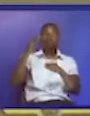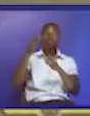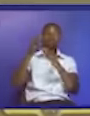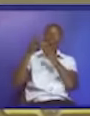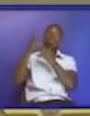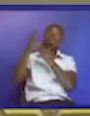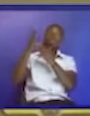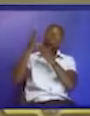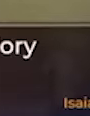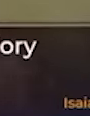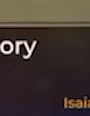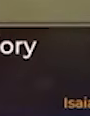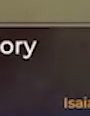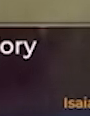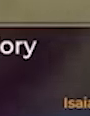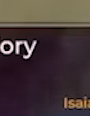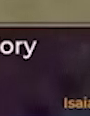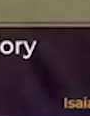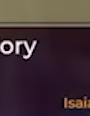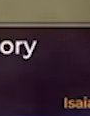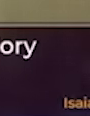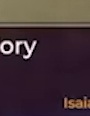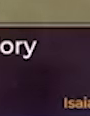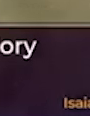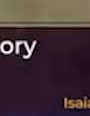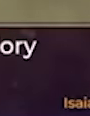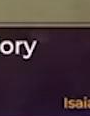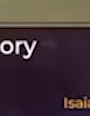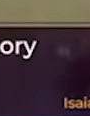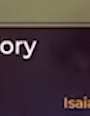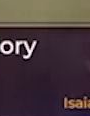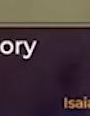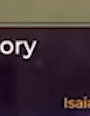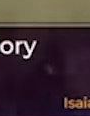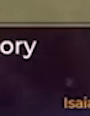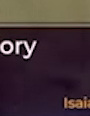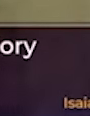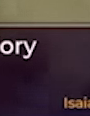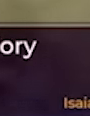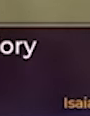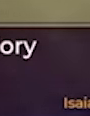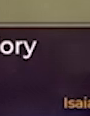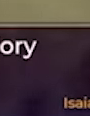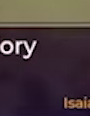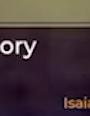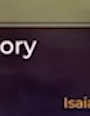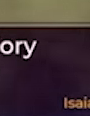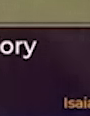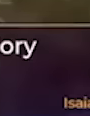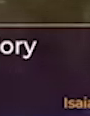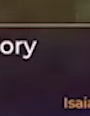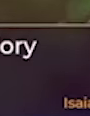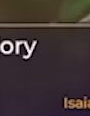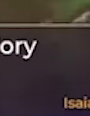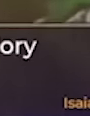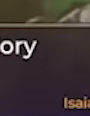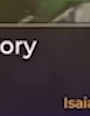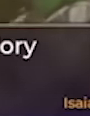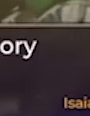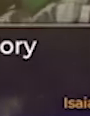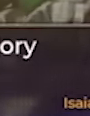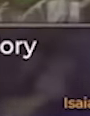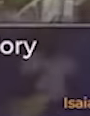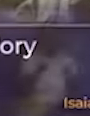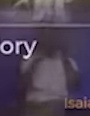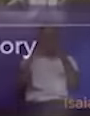you. Amplified says, arise from the depression and the prostration that circumstances have kept you. It says, rise to a new